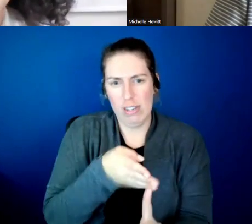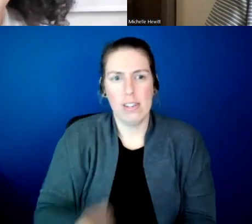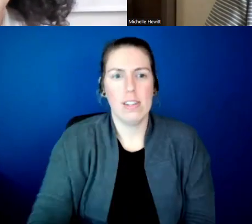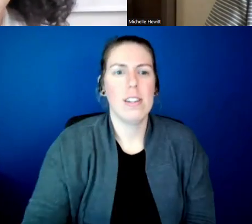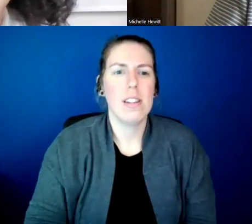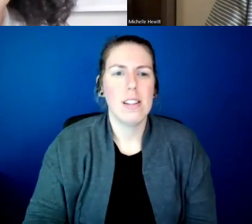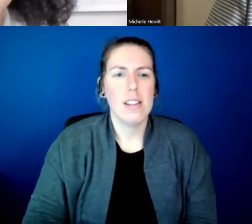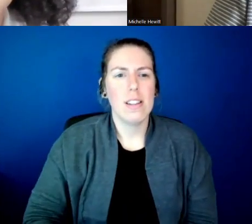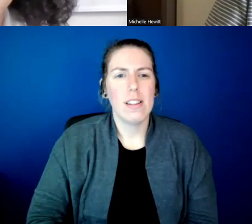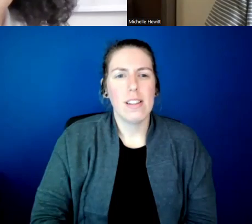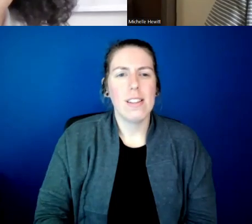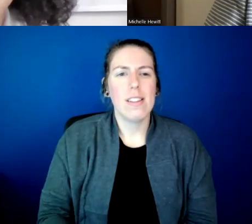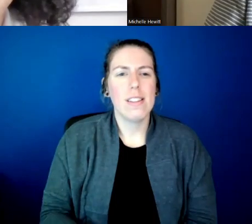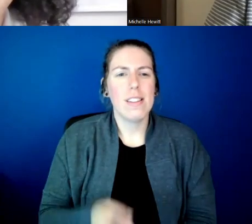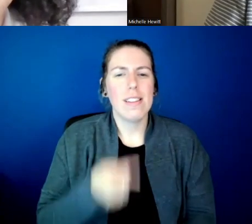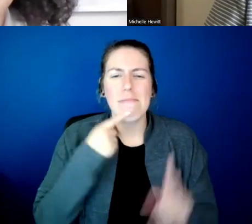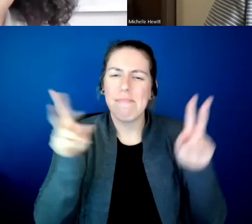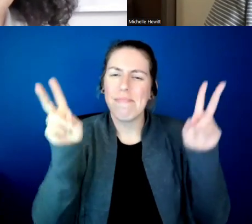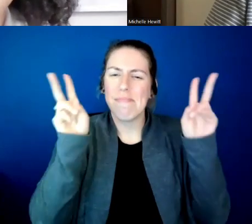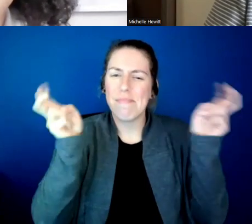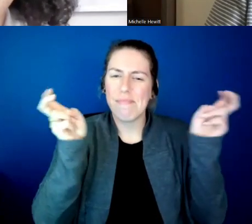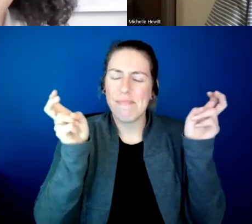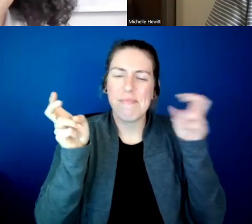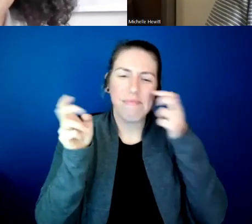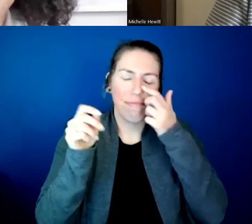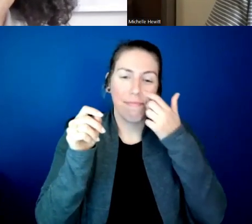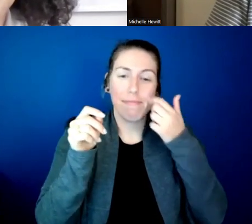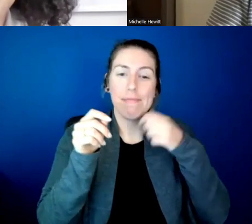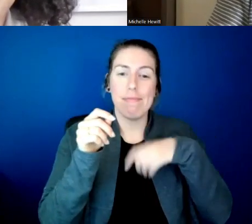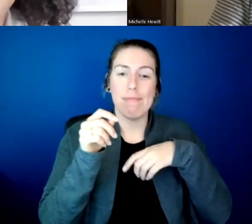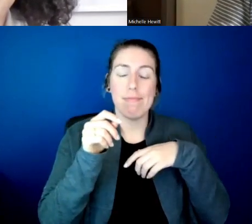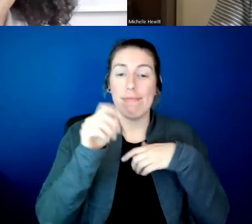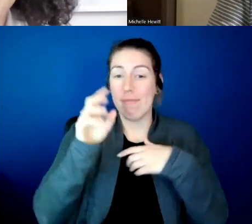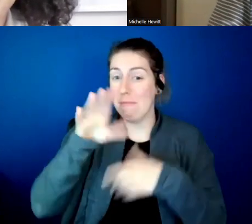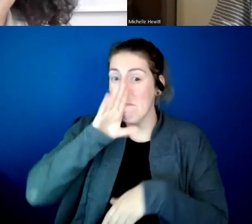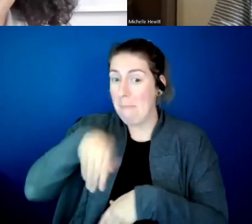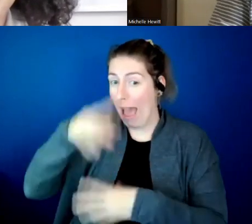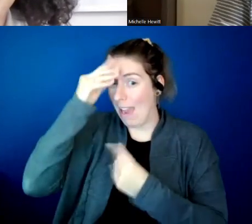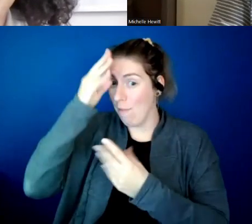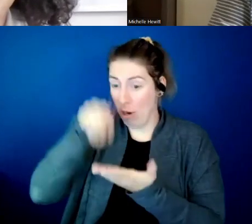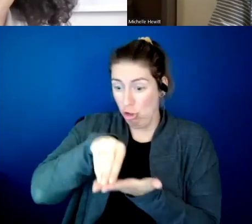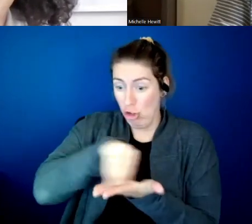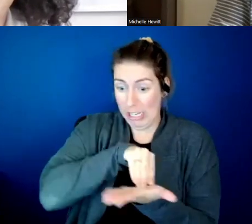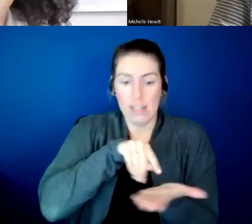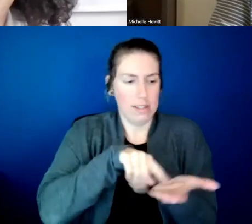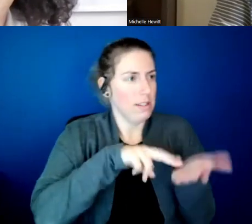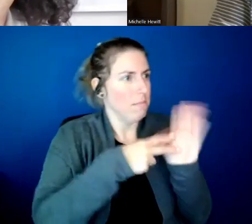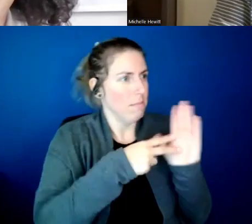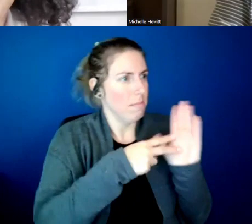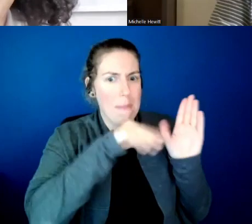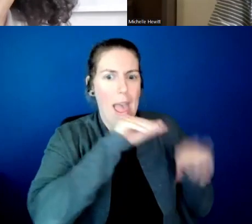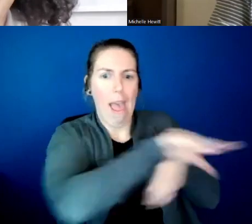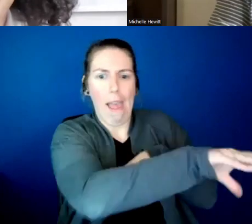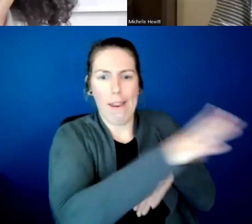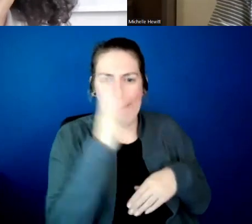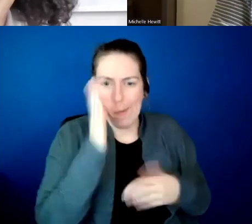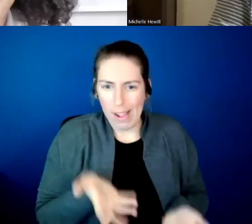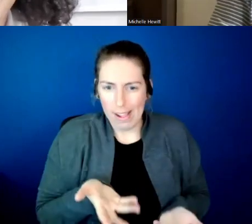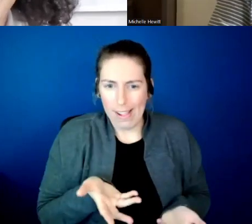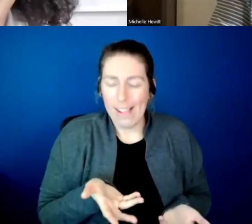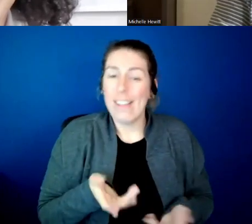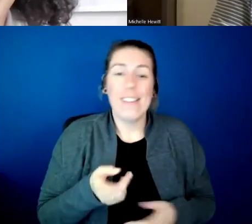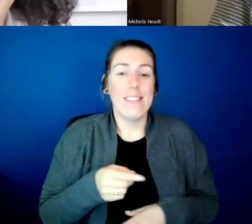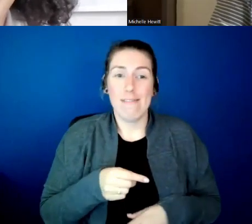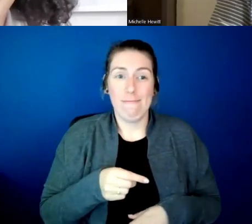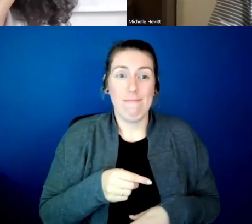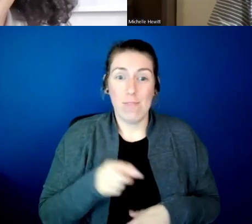GIGO, garbage in, garbage out, right? And so the data that we get to work with in these situations is only as good as the data that